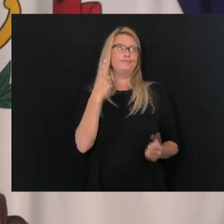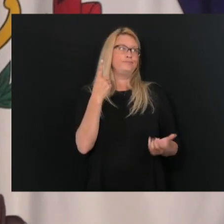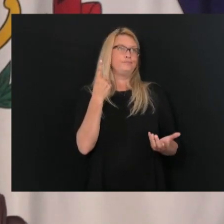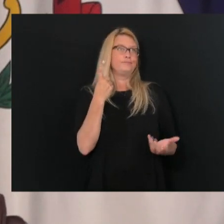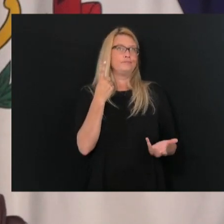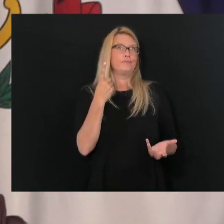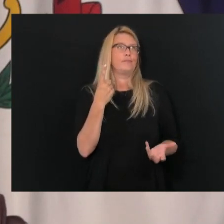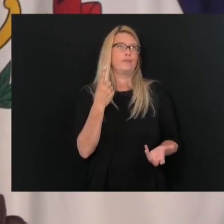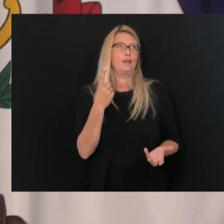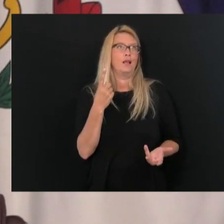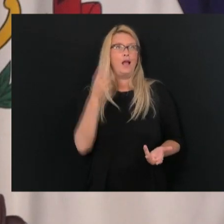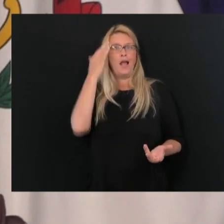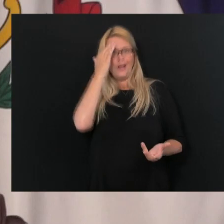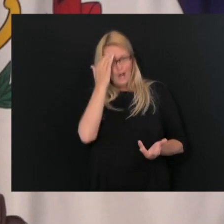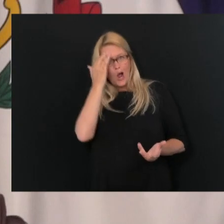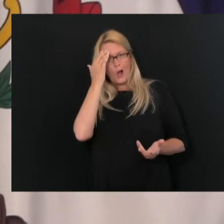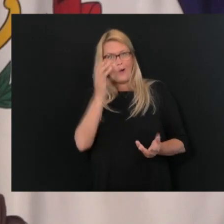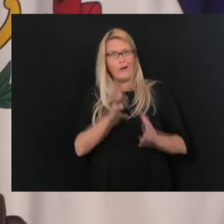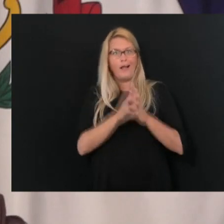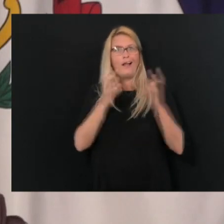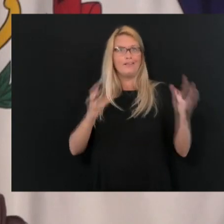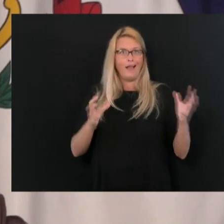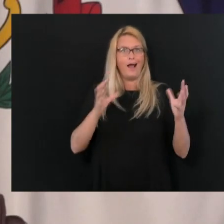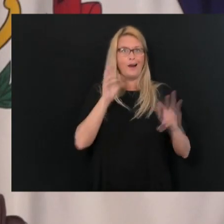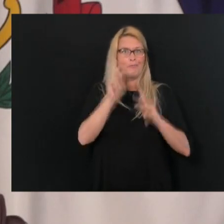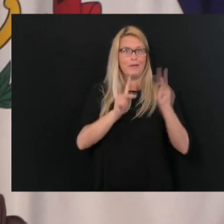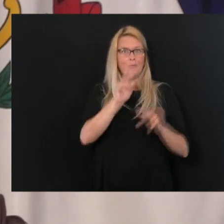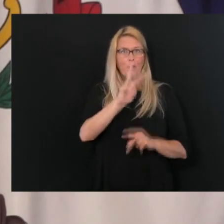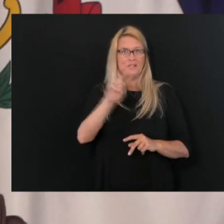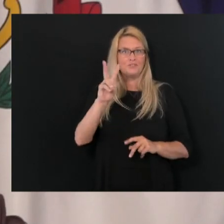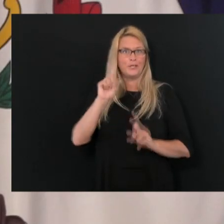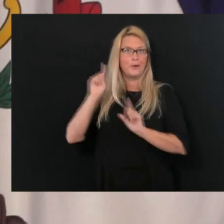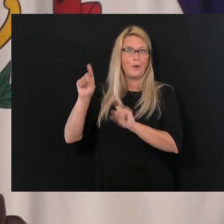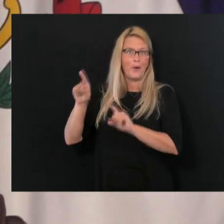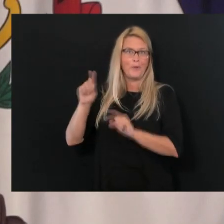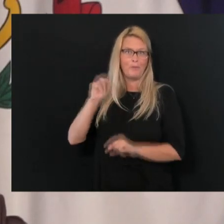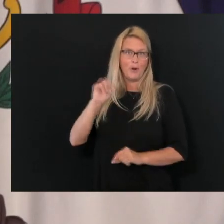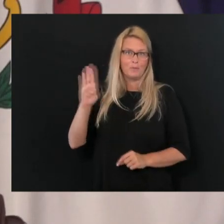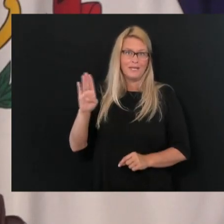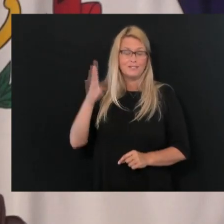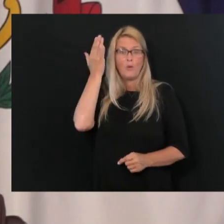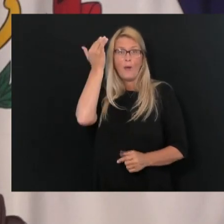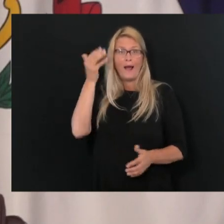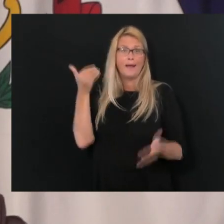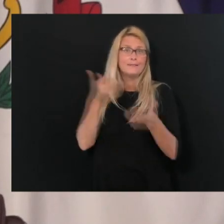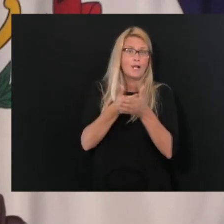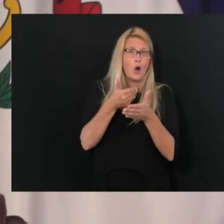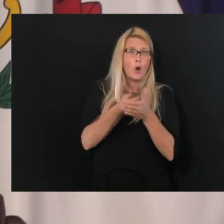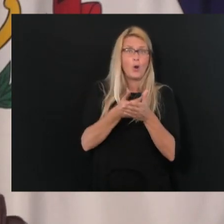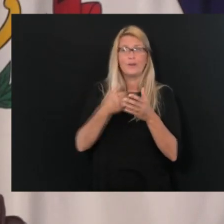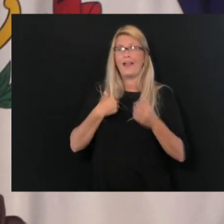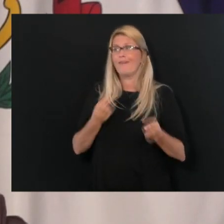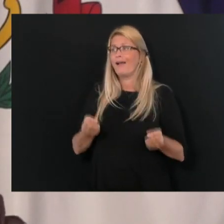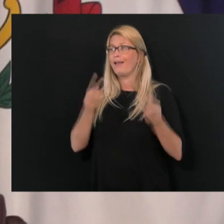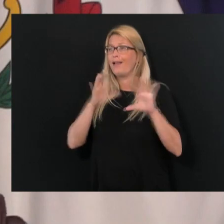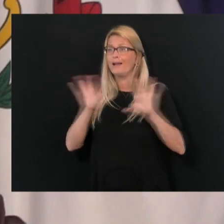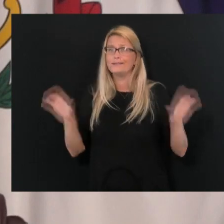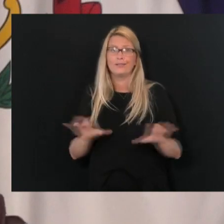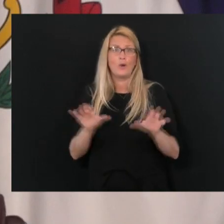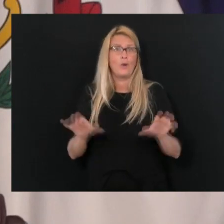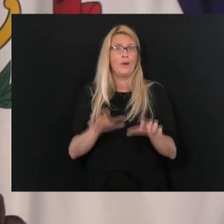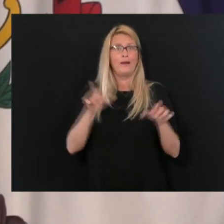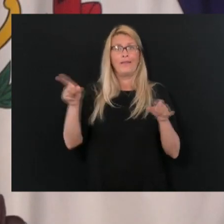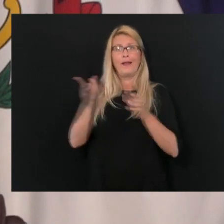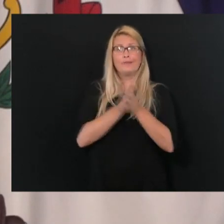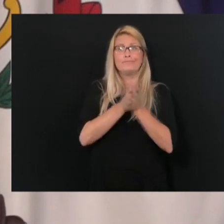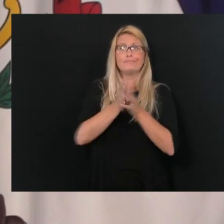West Virginian that's not visited Myrtle Beach on some level of vacation, because it's close to us, they got lots to do and everything, and it's a fun place